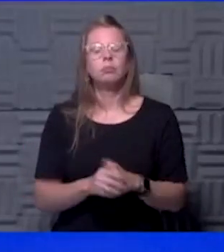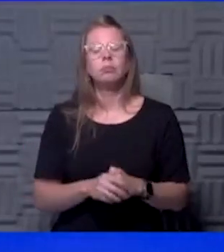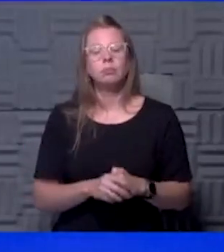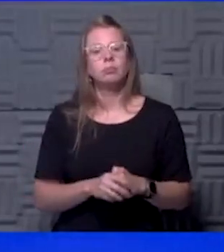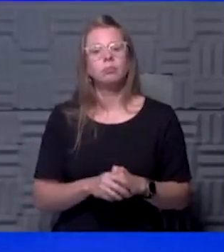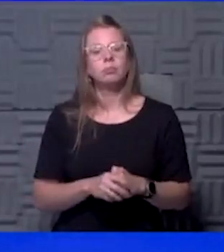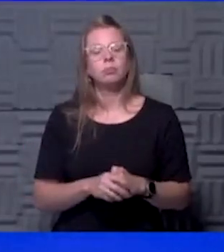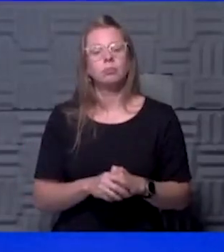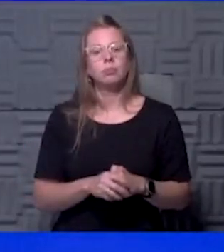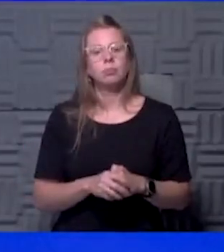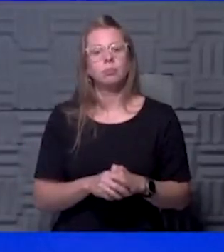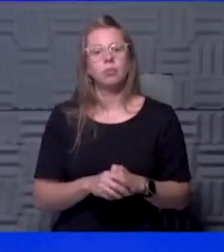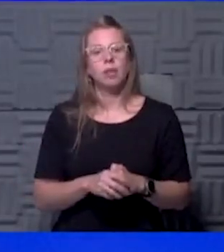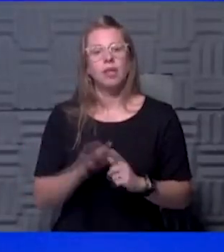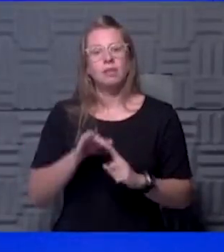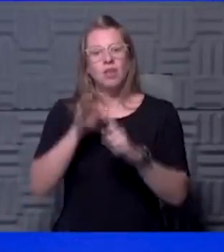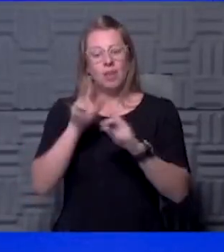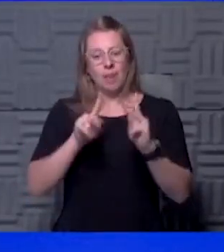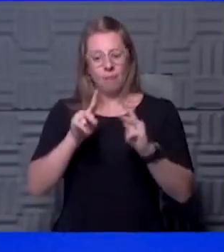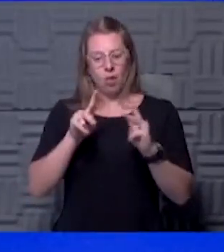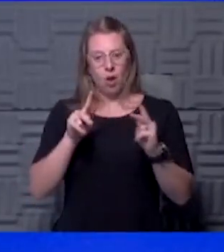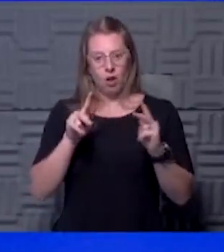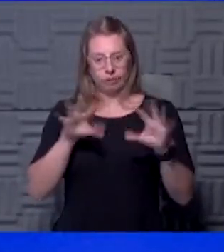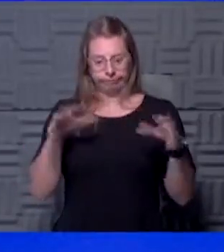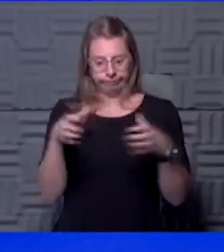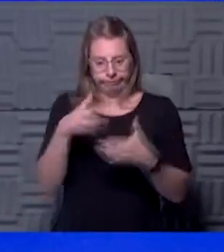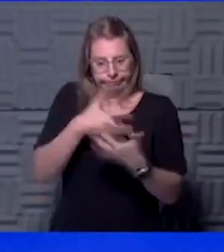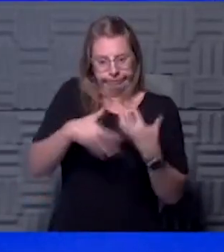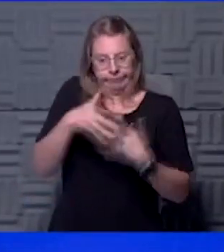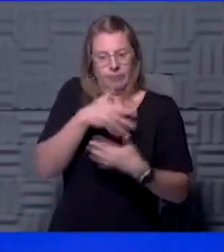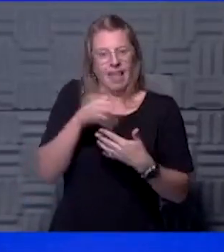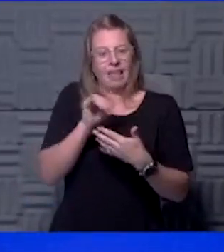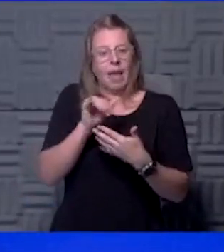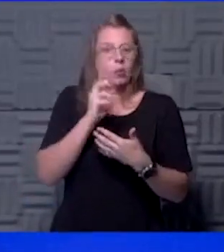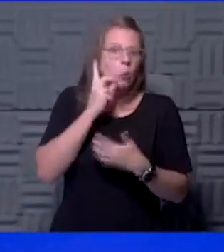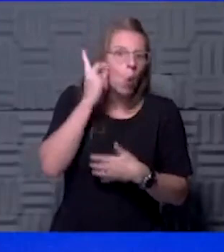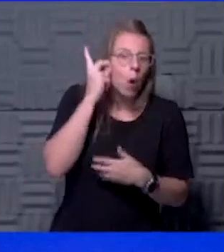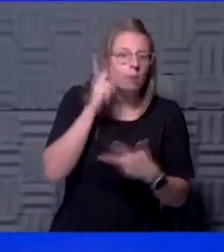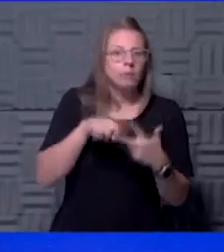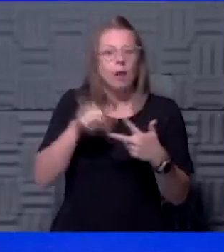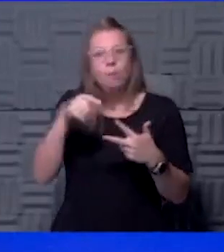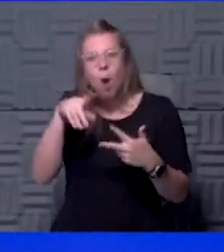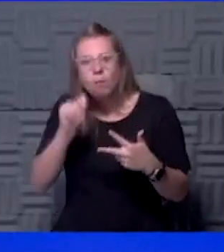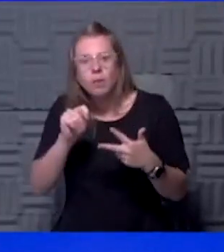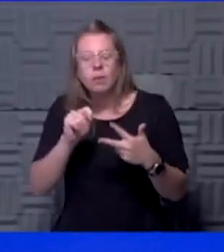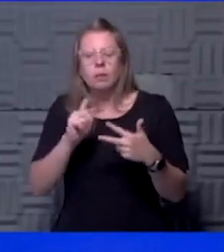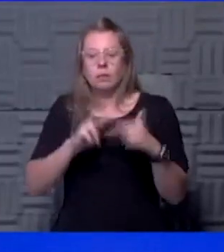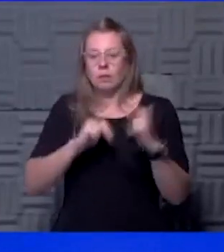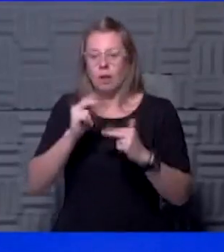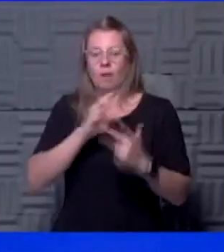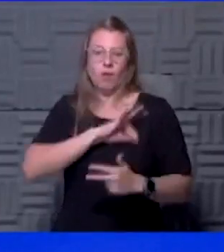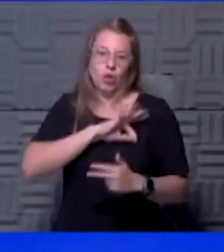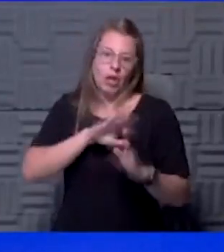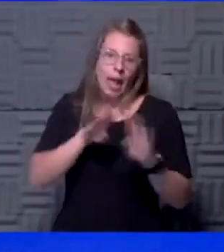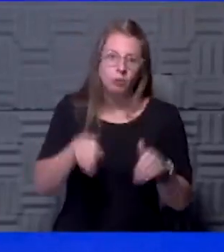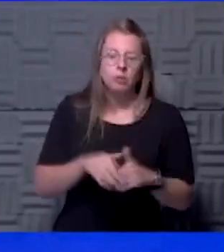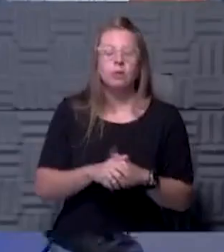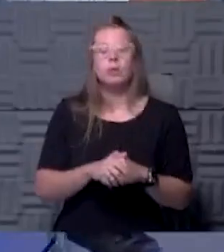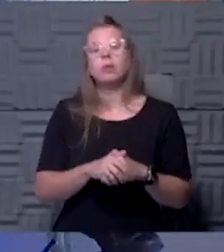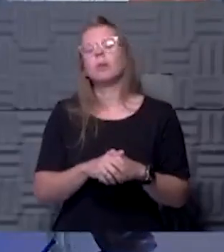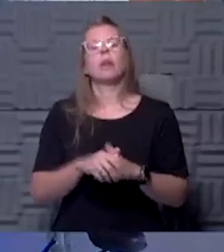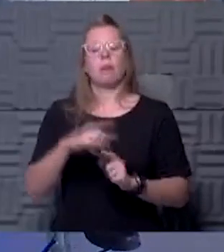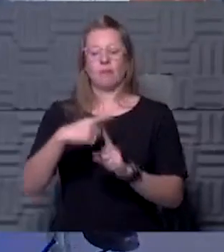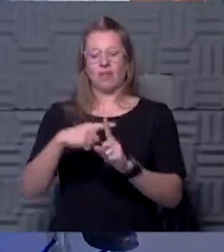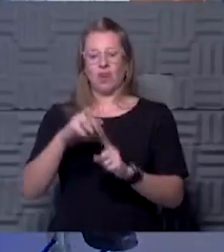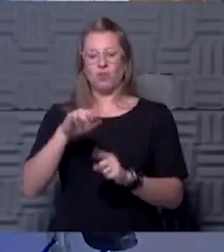especially in places where people are close together, college campuses, dorms, apartment buildings, fraternity houses. Yet our overall positivity rate